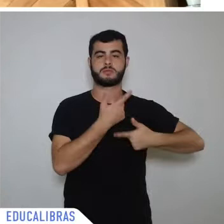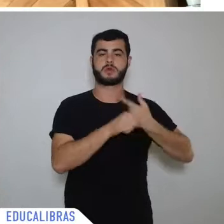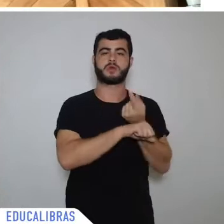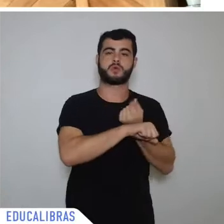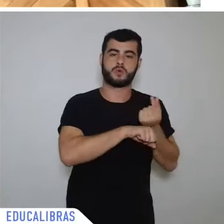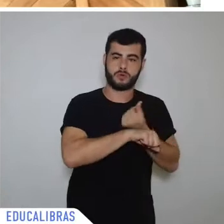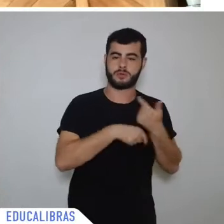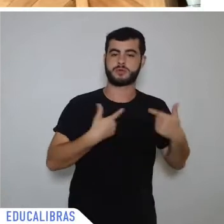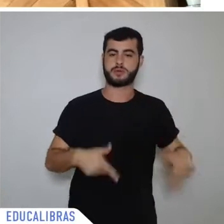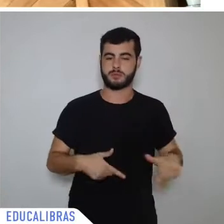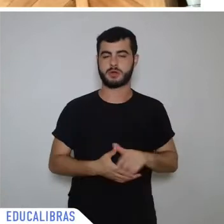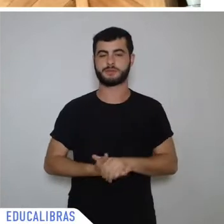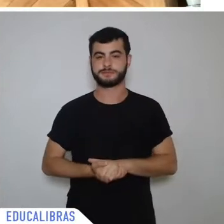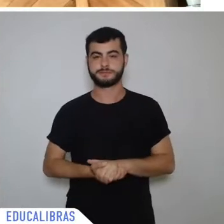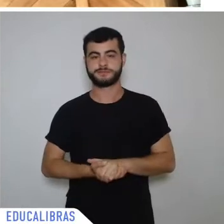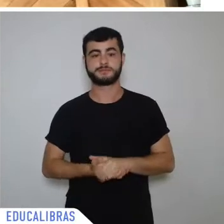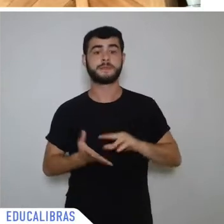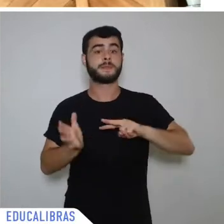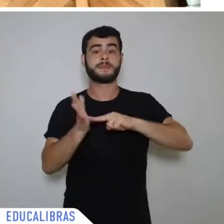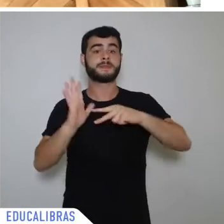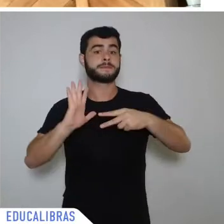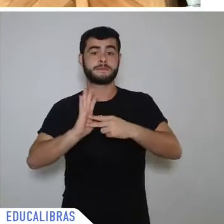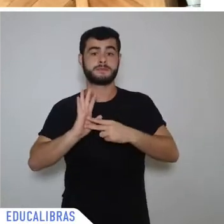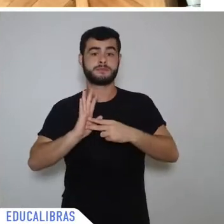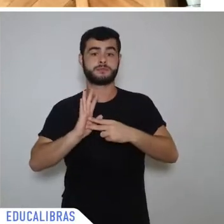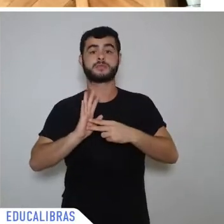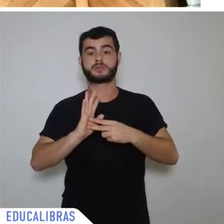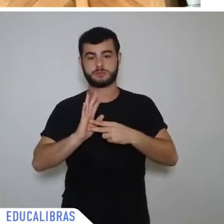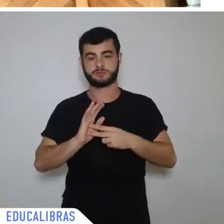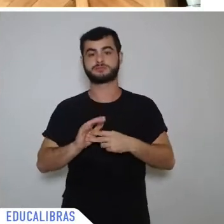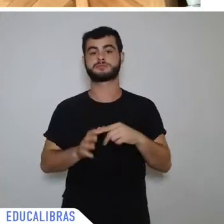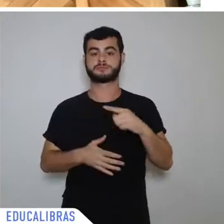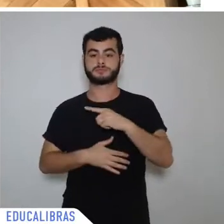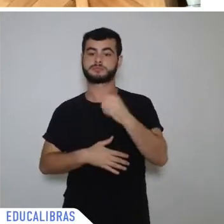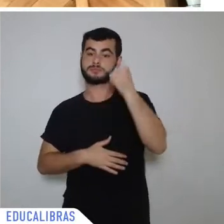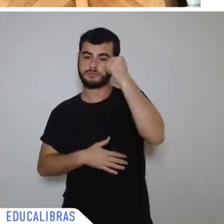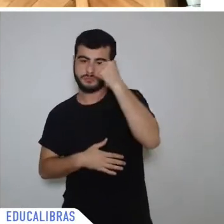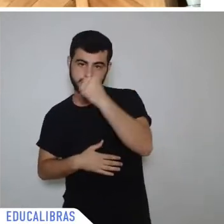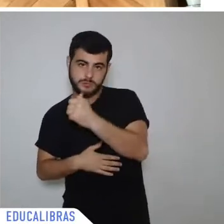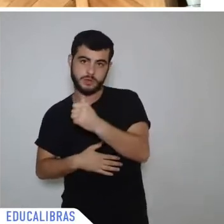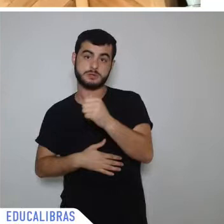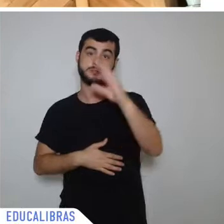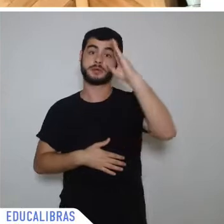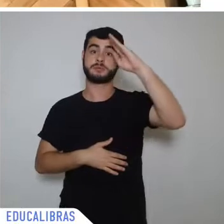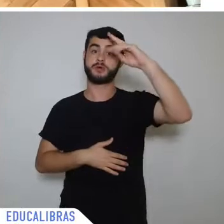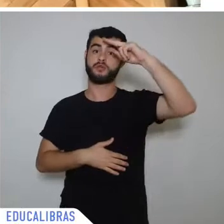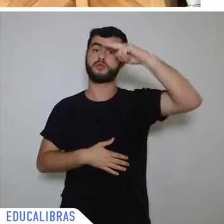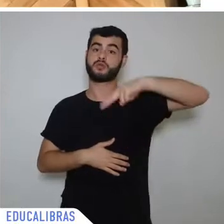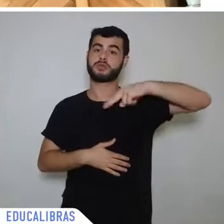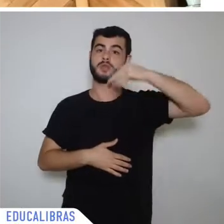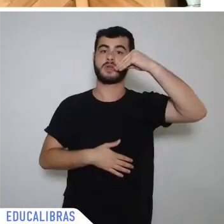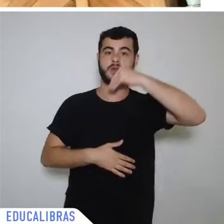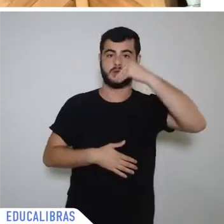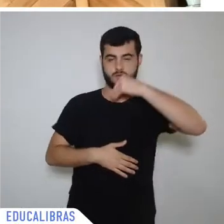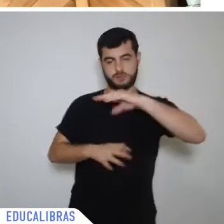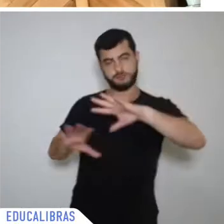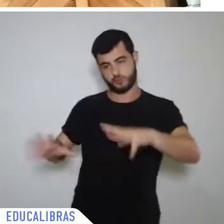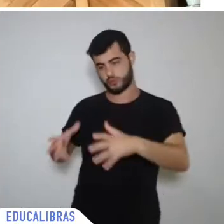emergency that can improve anything for the women who are in the care